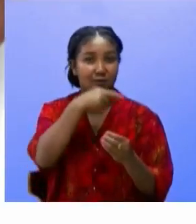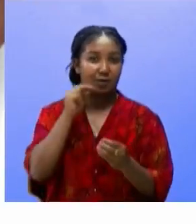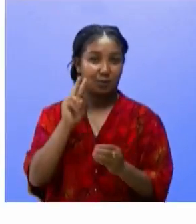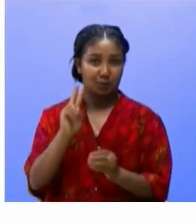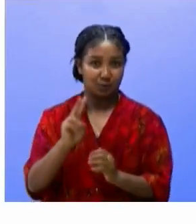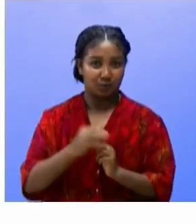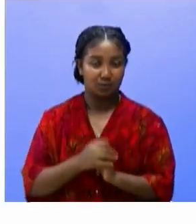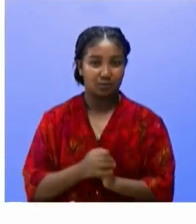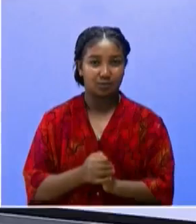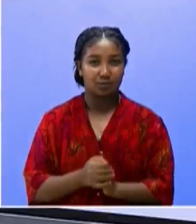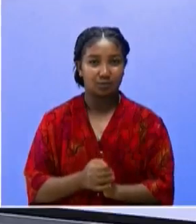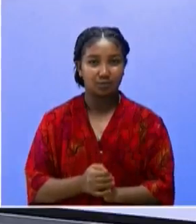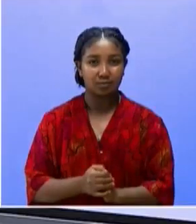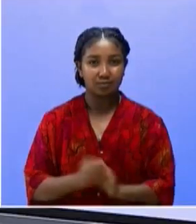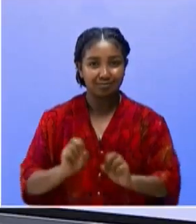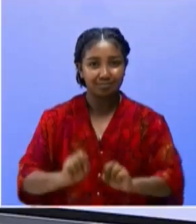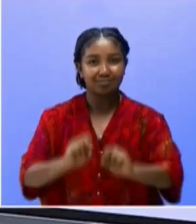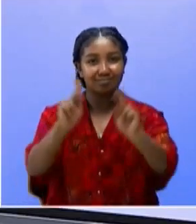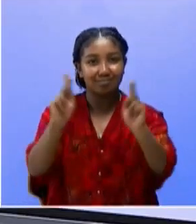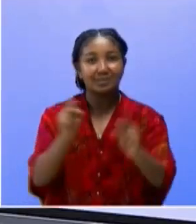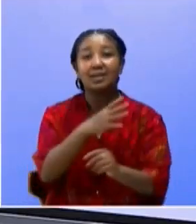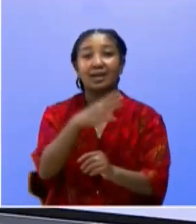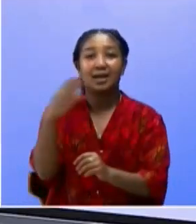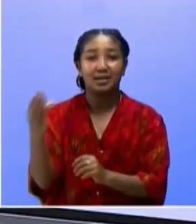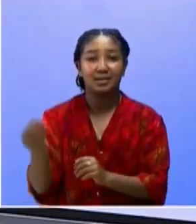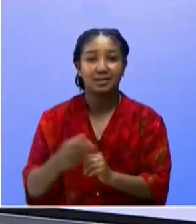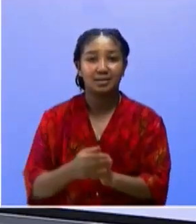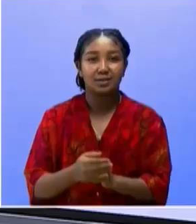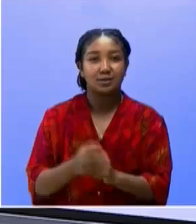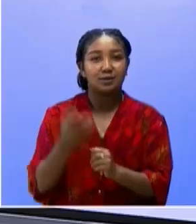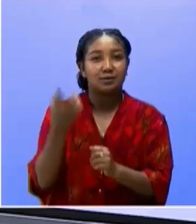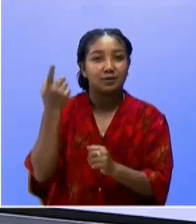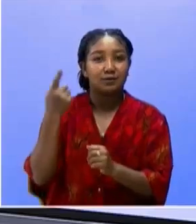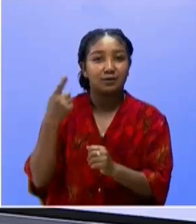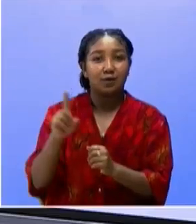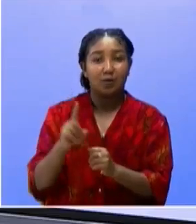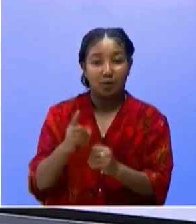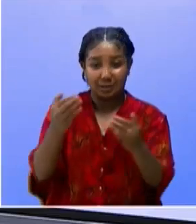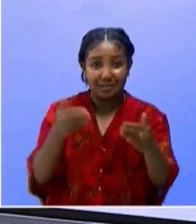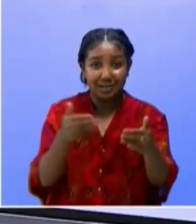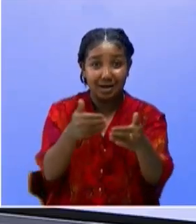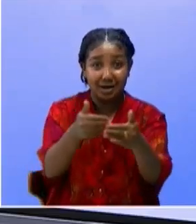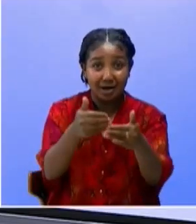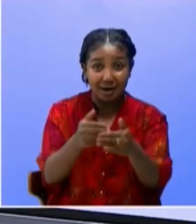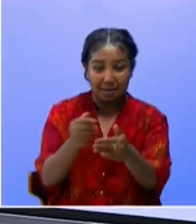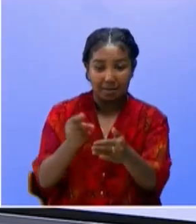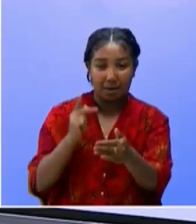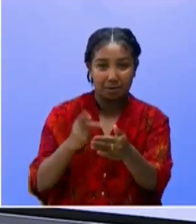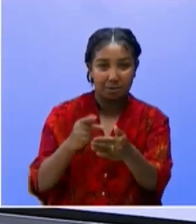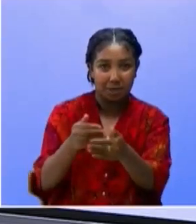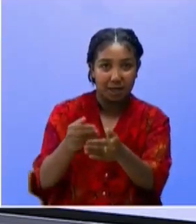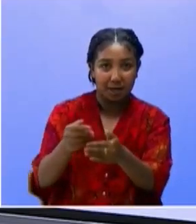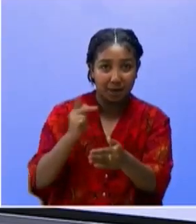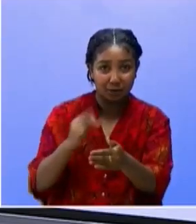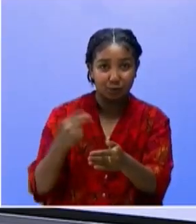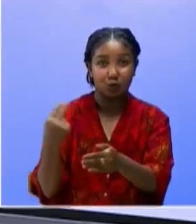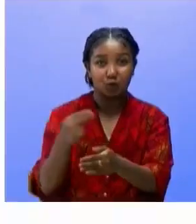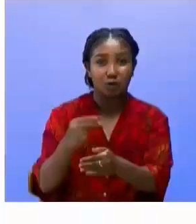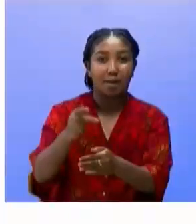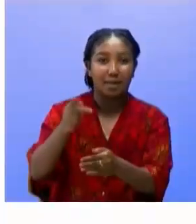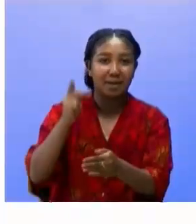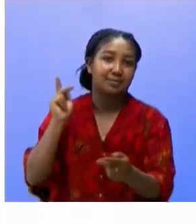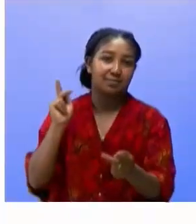2, okay? And for the earlier activity, we use what?